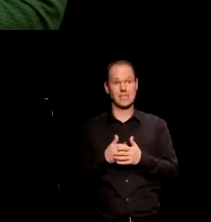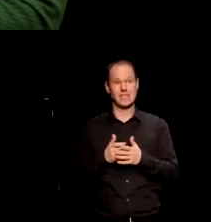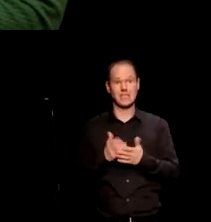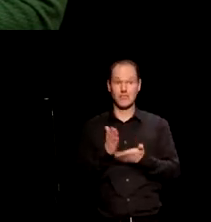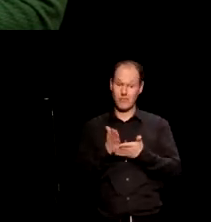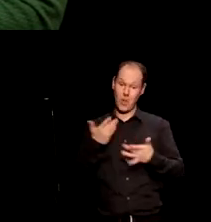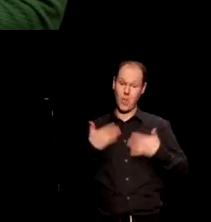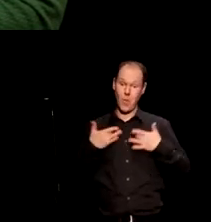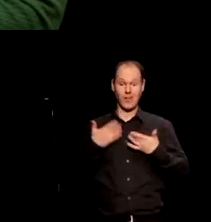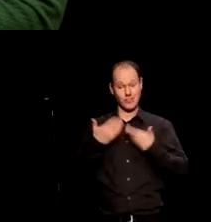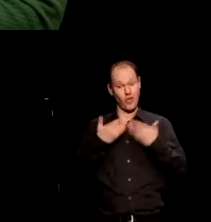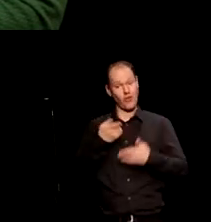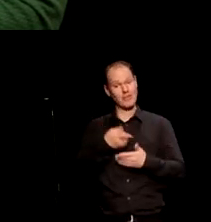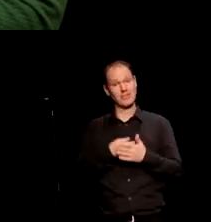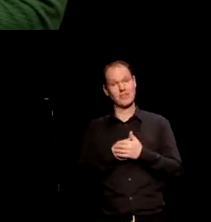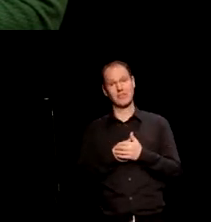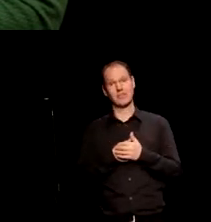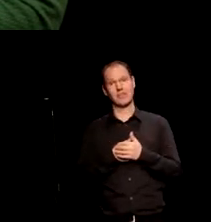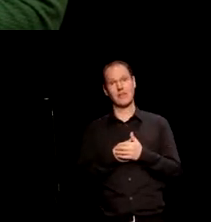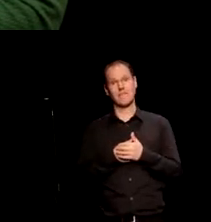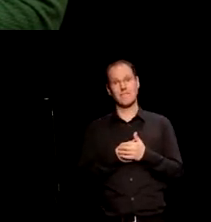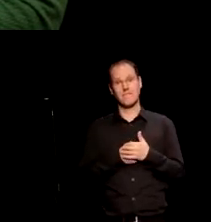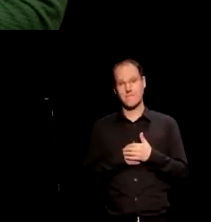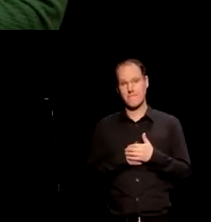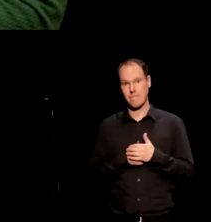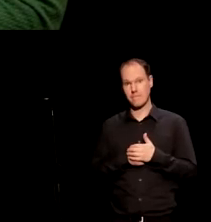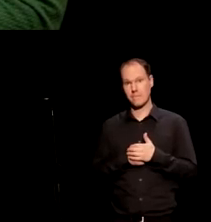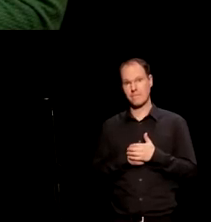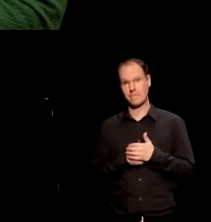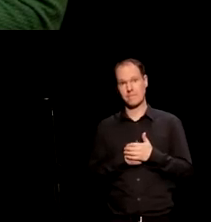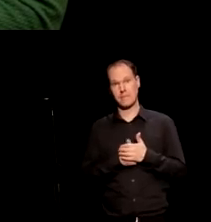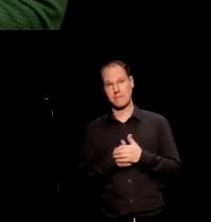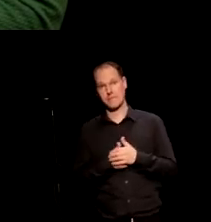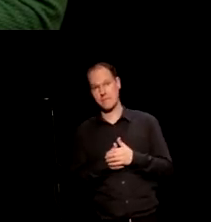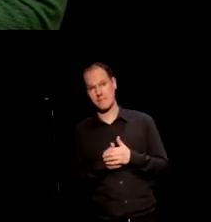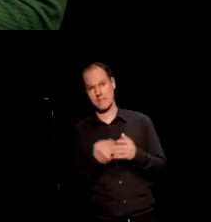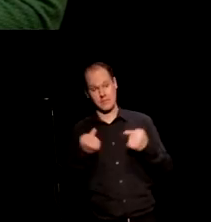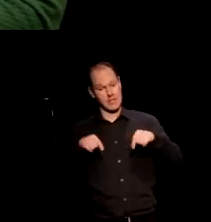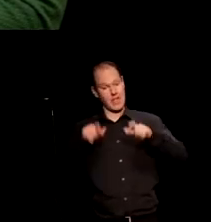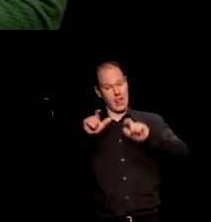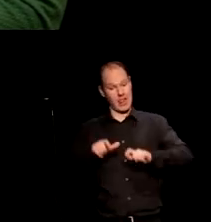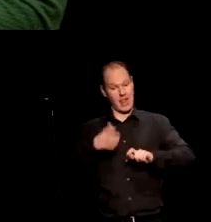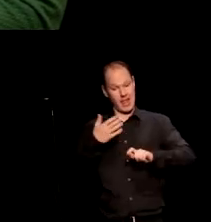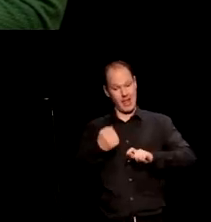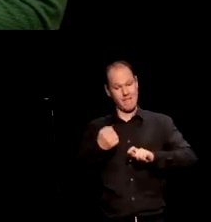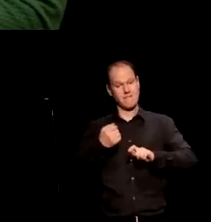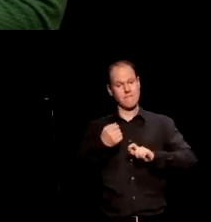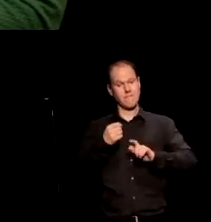story. You've got buried in here in the Pablo Pen, and he had to